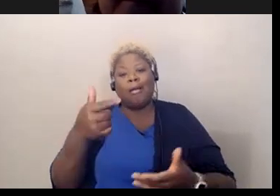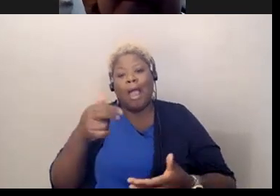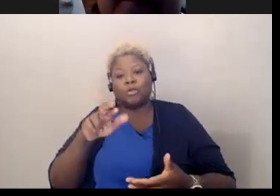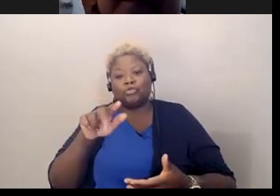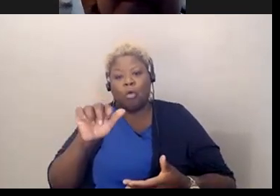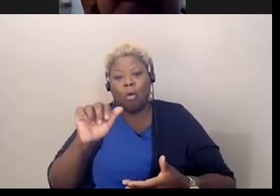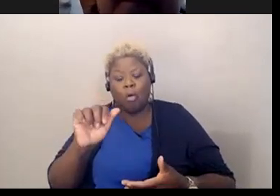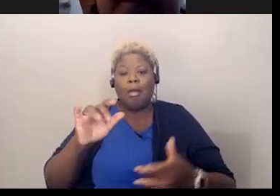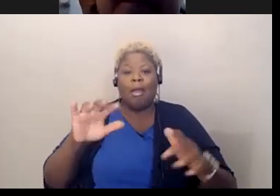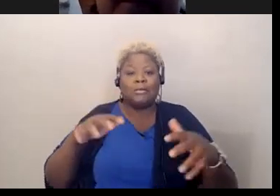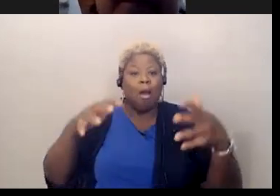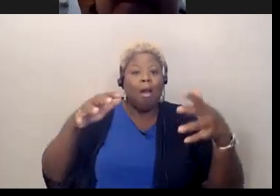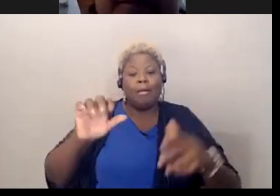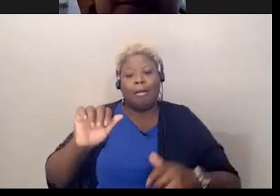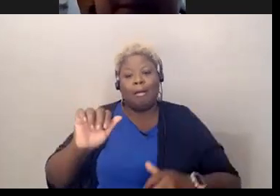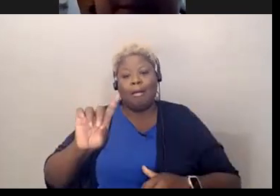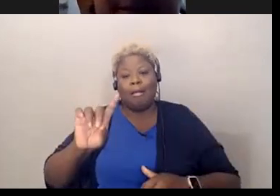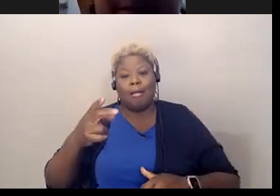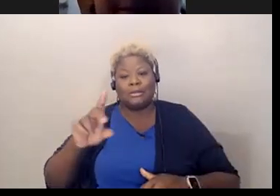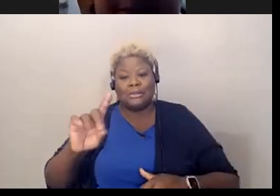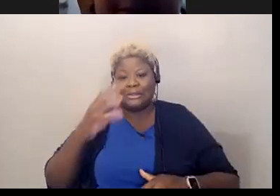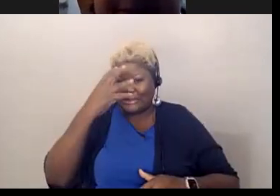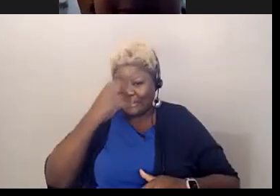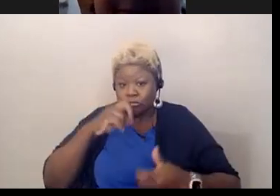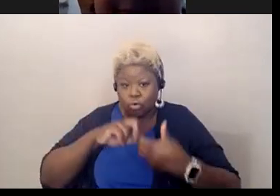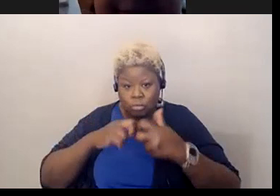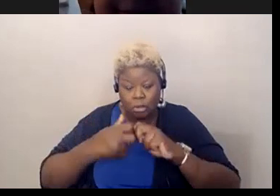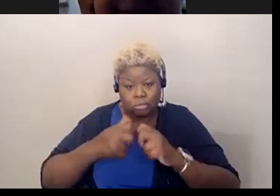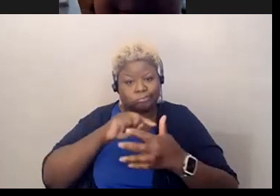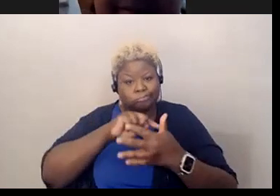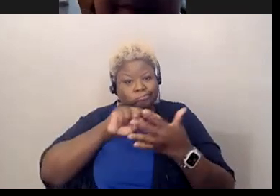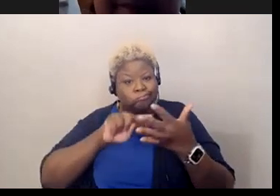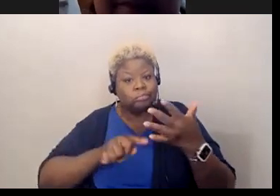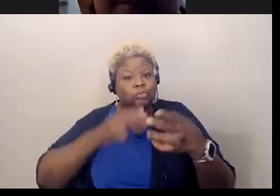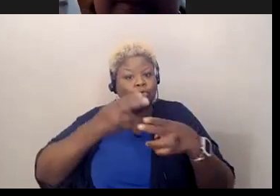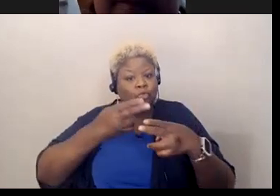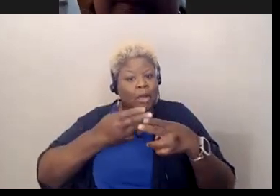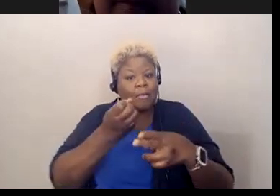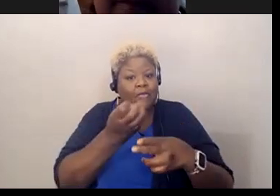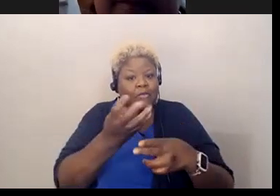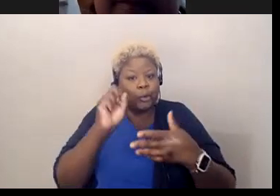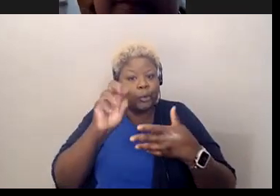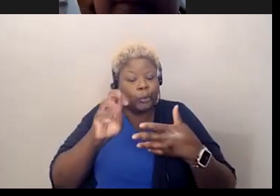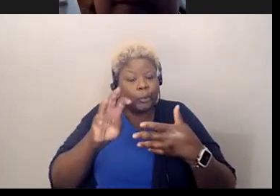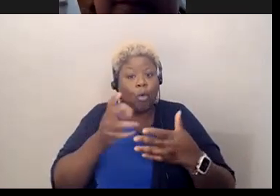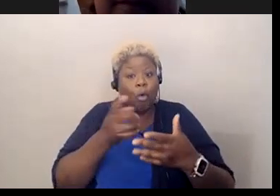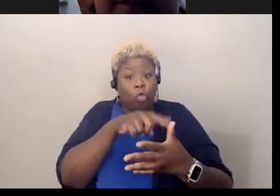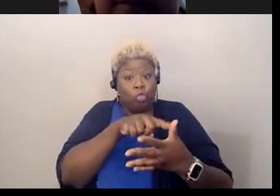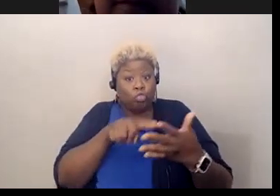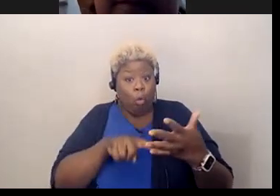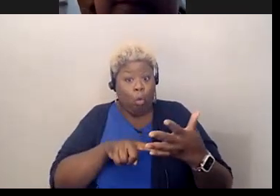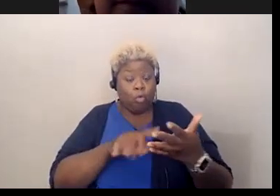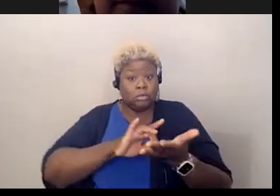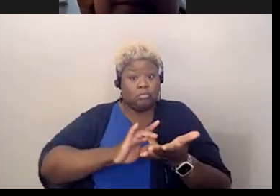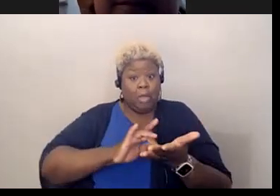anxiety, ADHD, sleep disorders, just to name a few. And the presentation of those medical conditions can